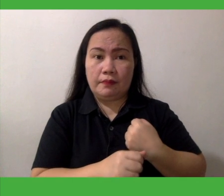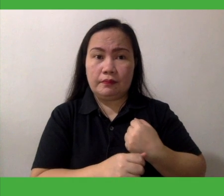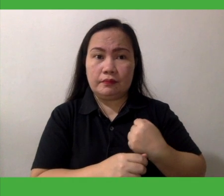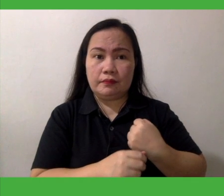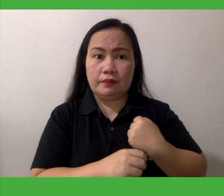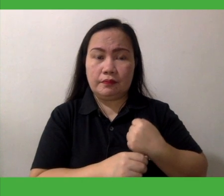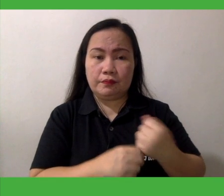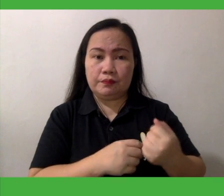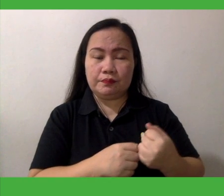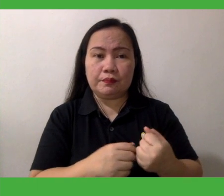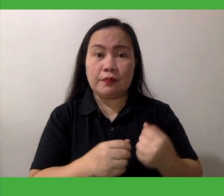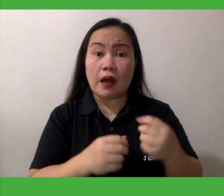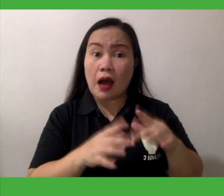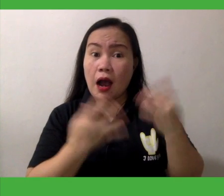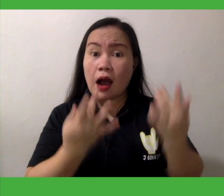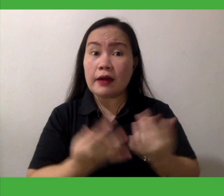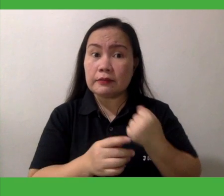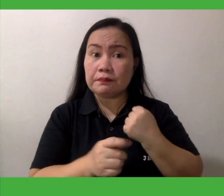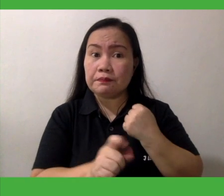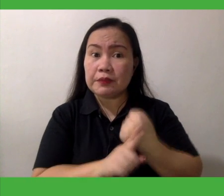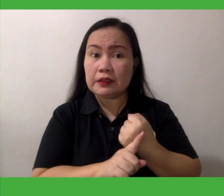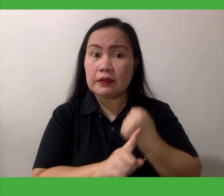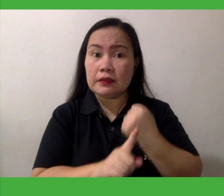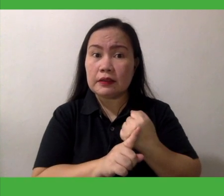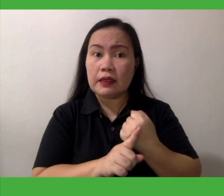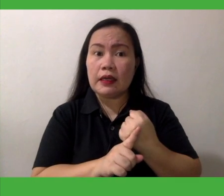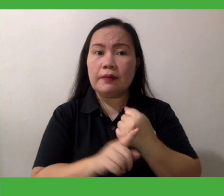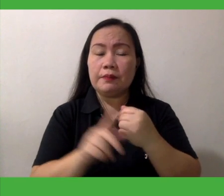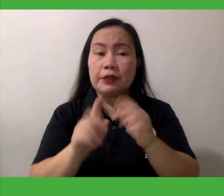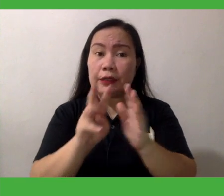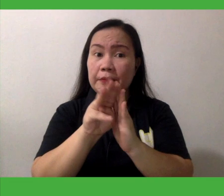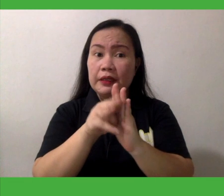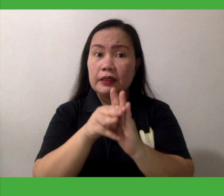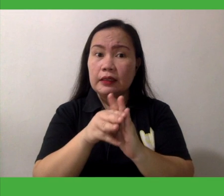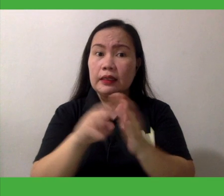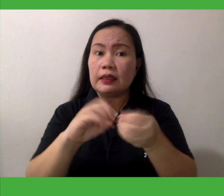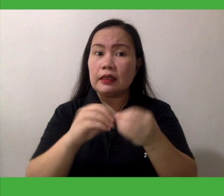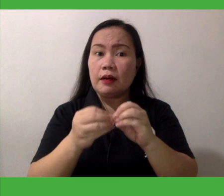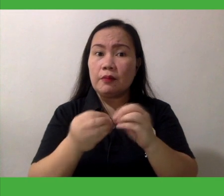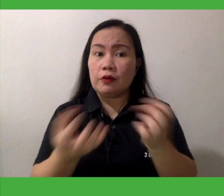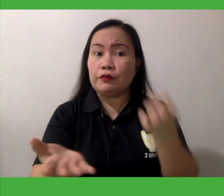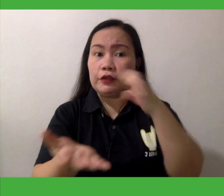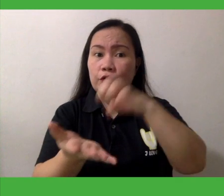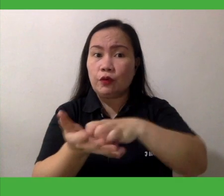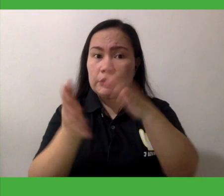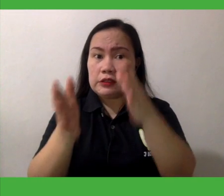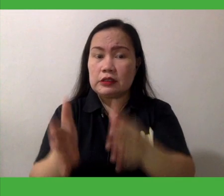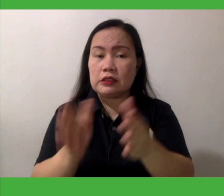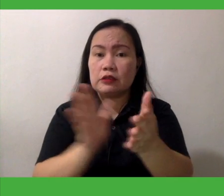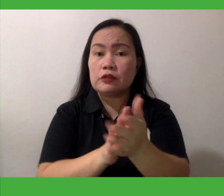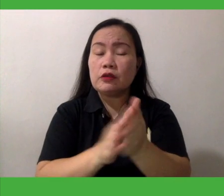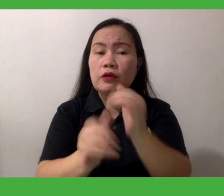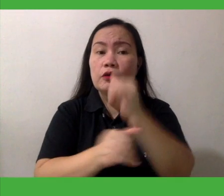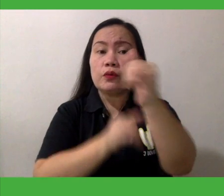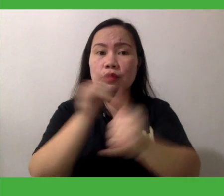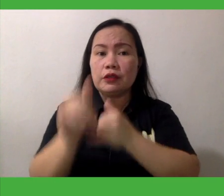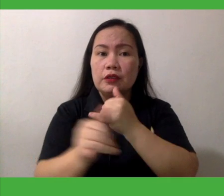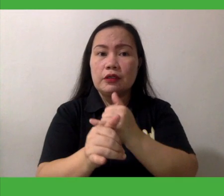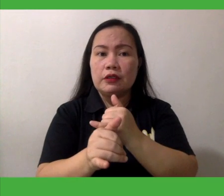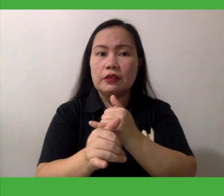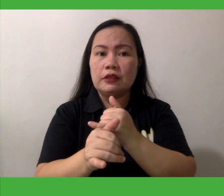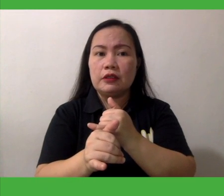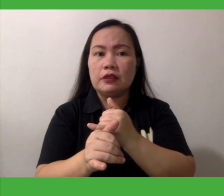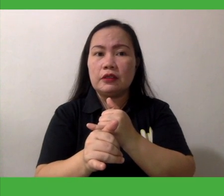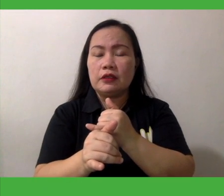each year, and your electric bill per month, kung kukunin natin itong mga to, we cannot get the same